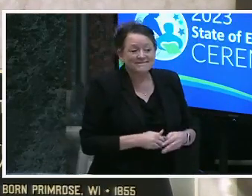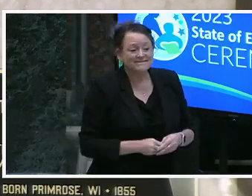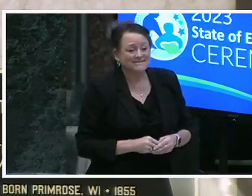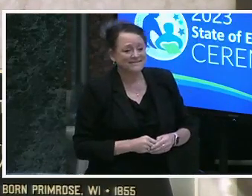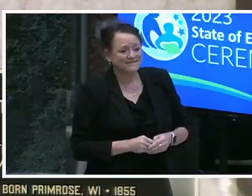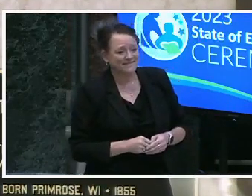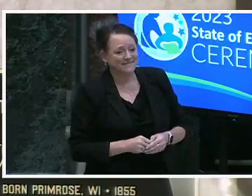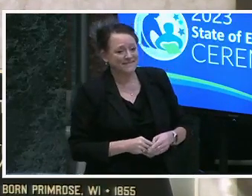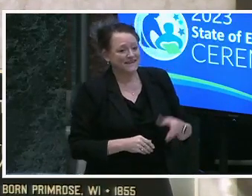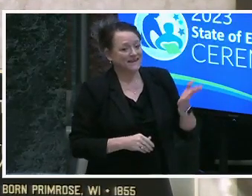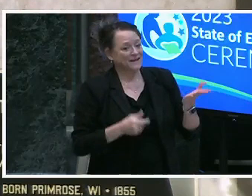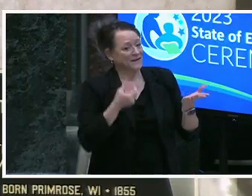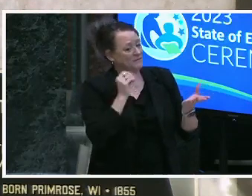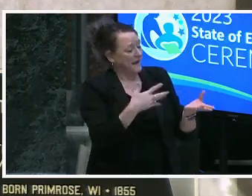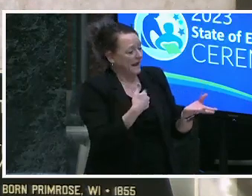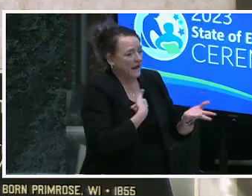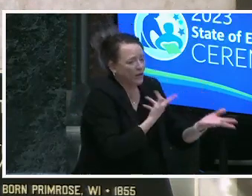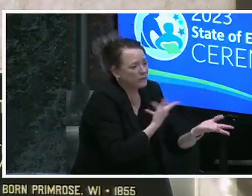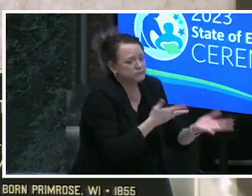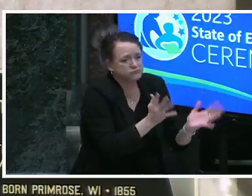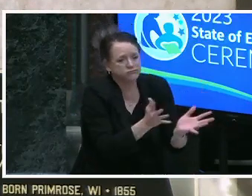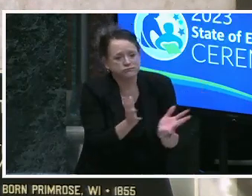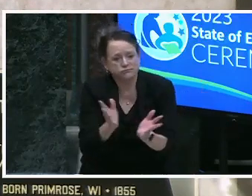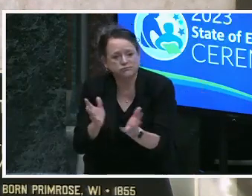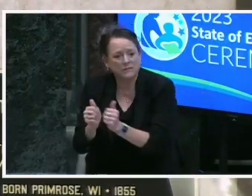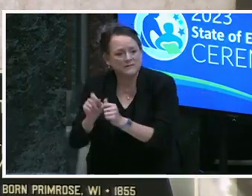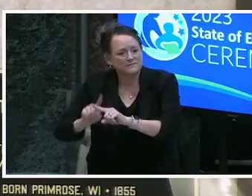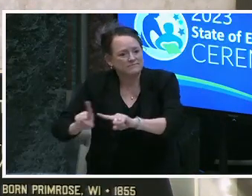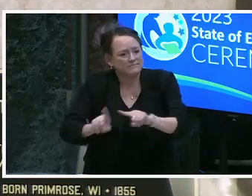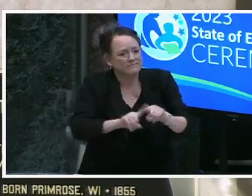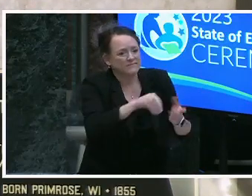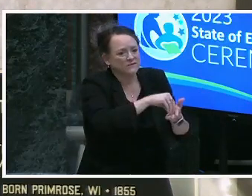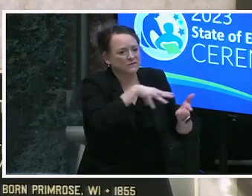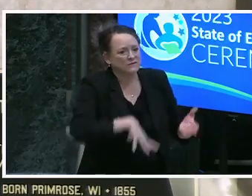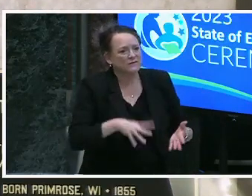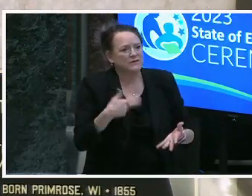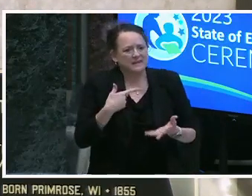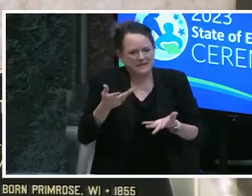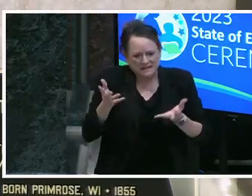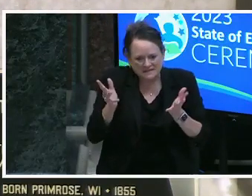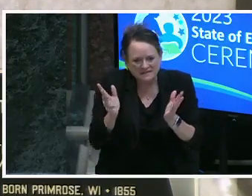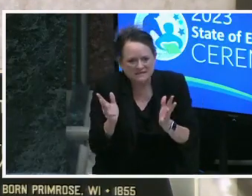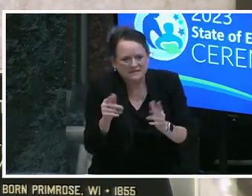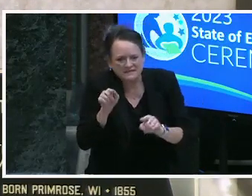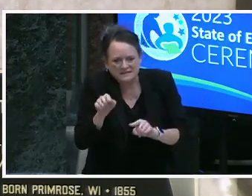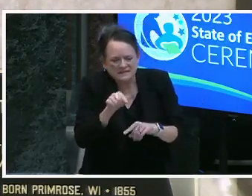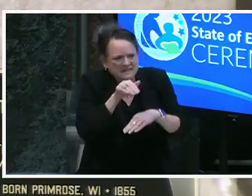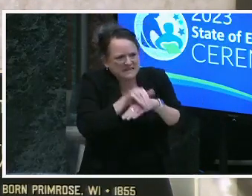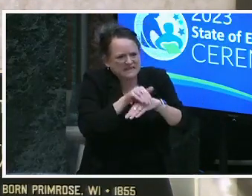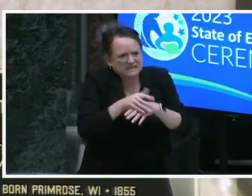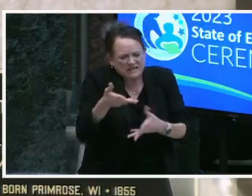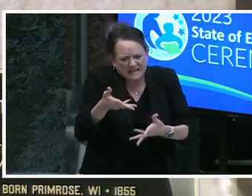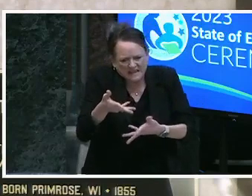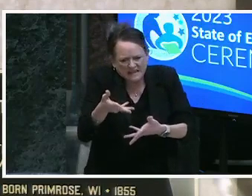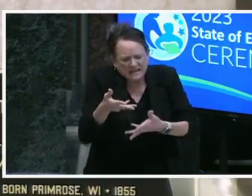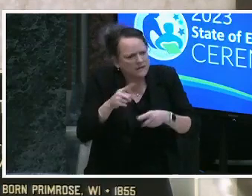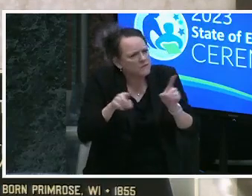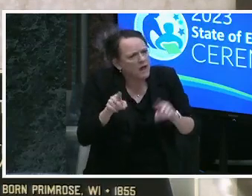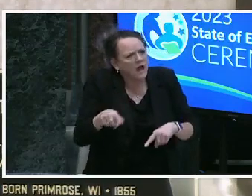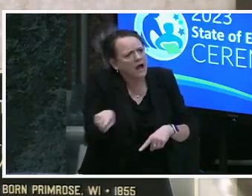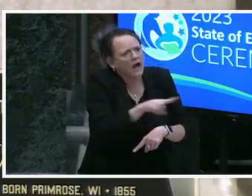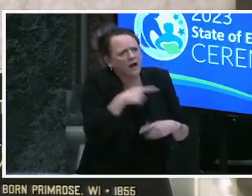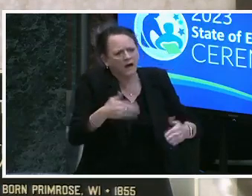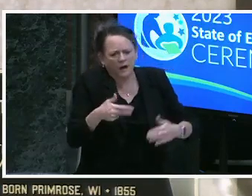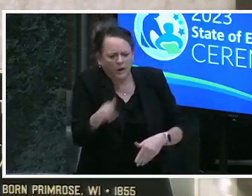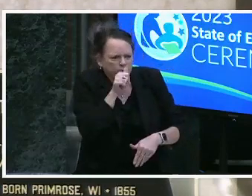students have is daunting, and yet they persevere. They have so much hope and show so